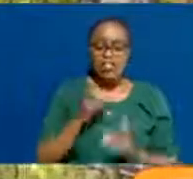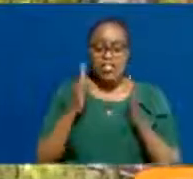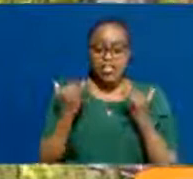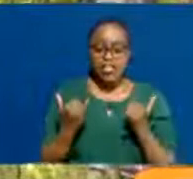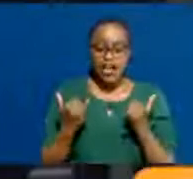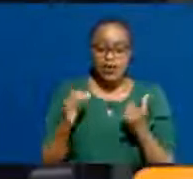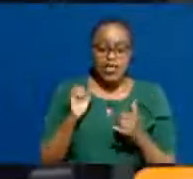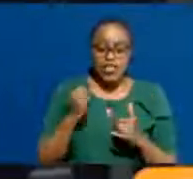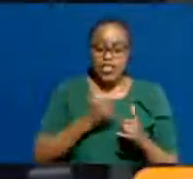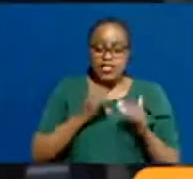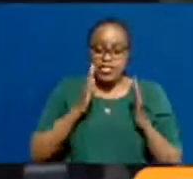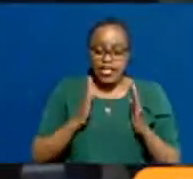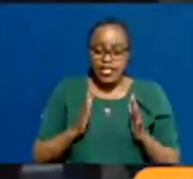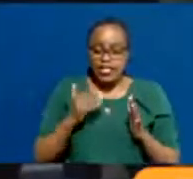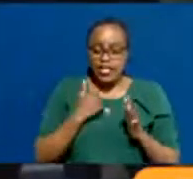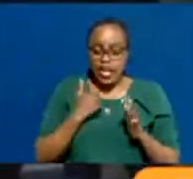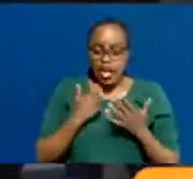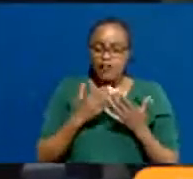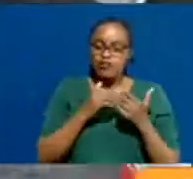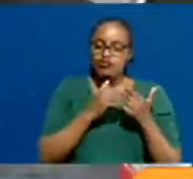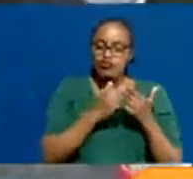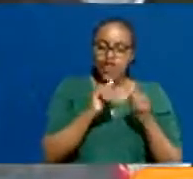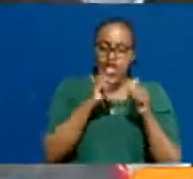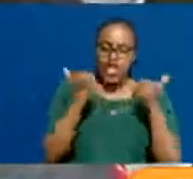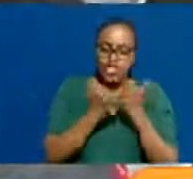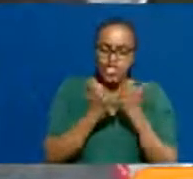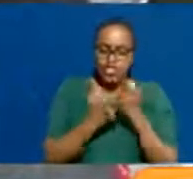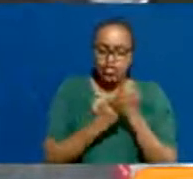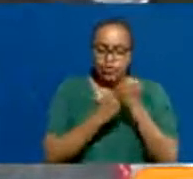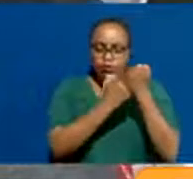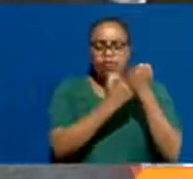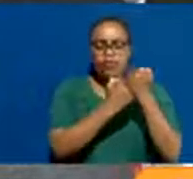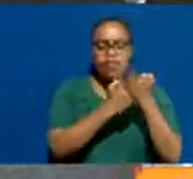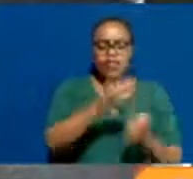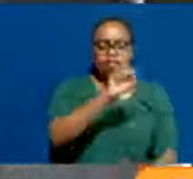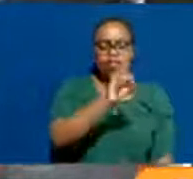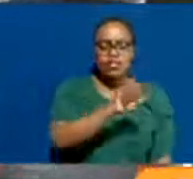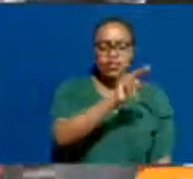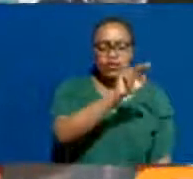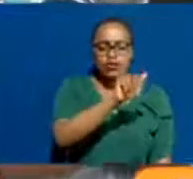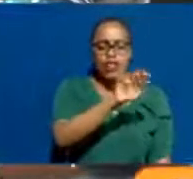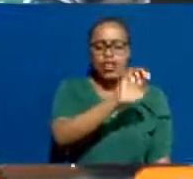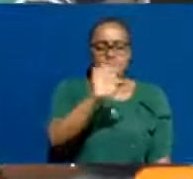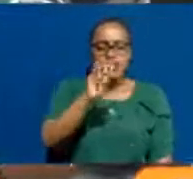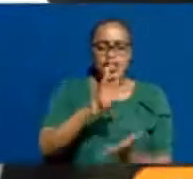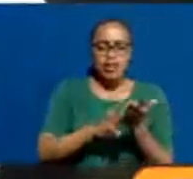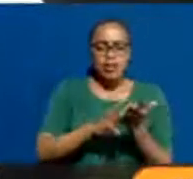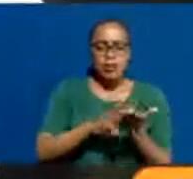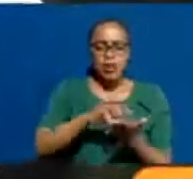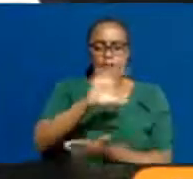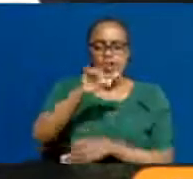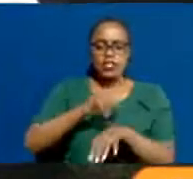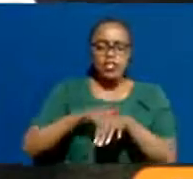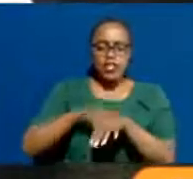were Senator Akech's polls agents at Mwache Primary School in Suna East, Migori County, during